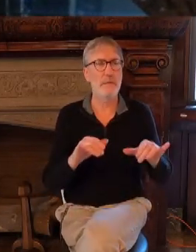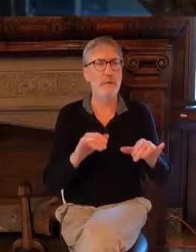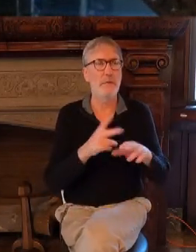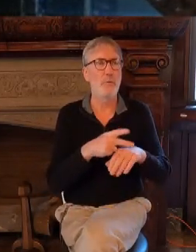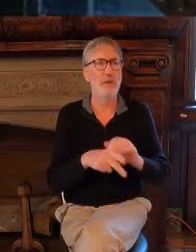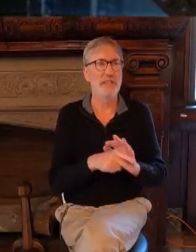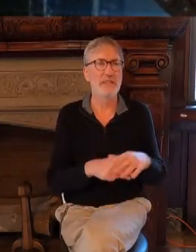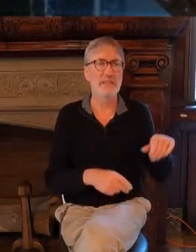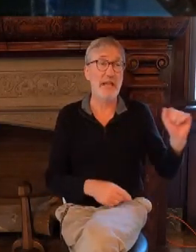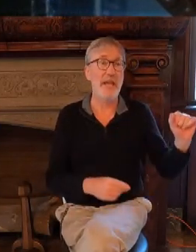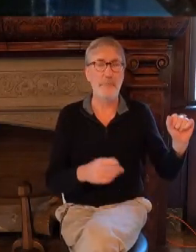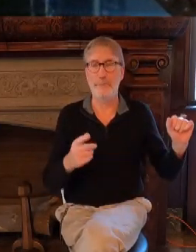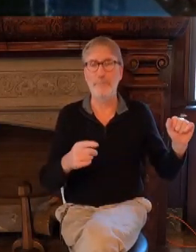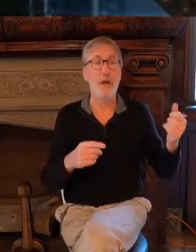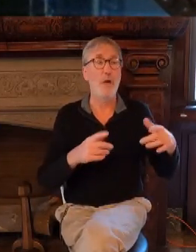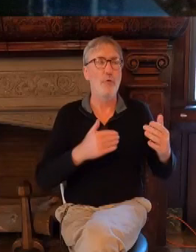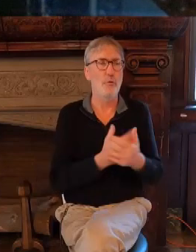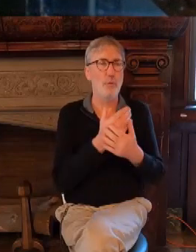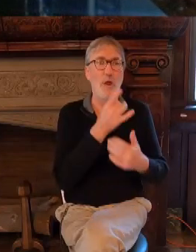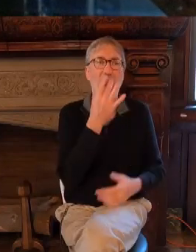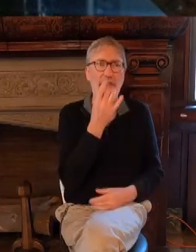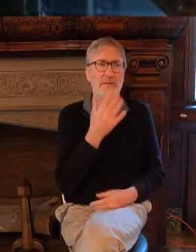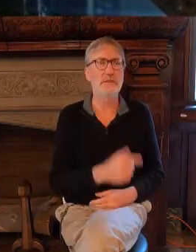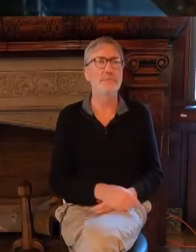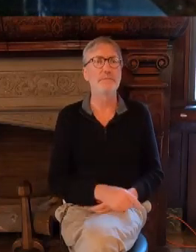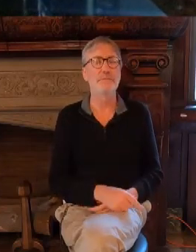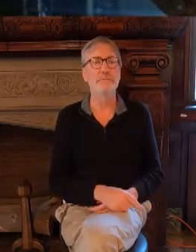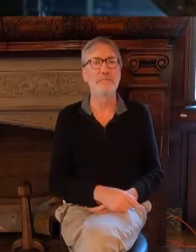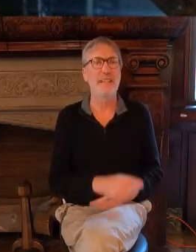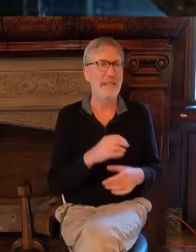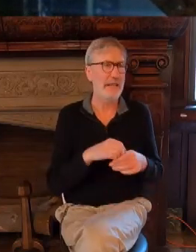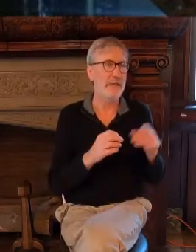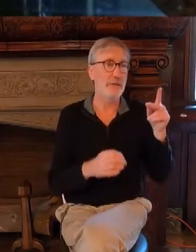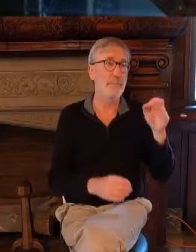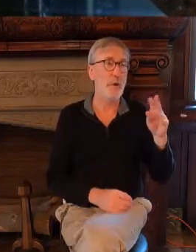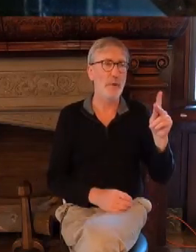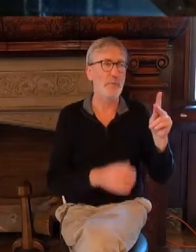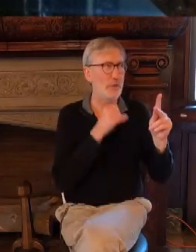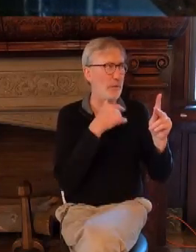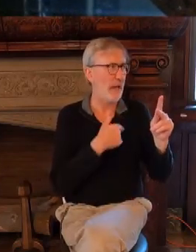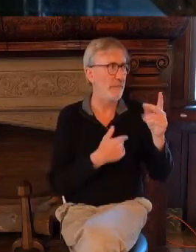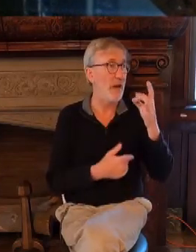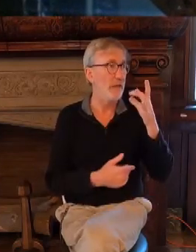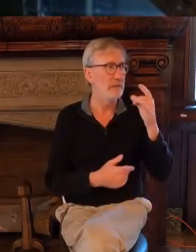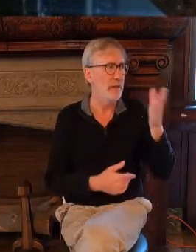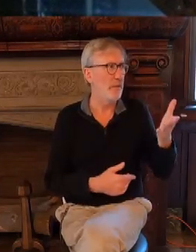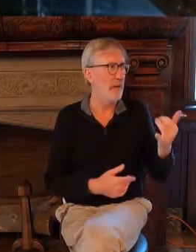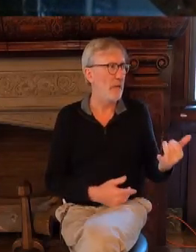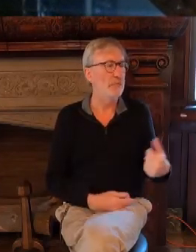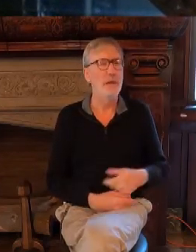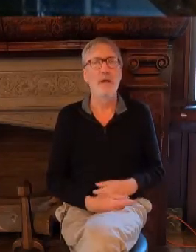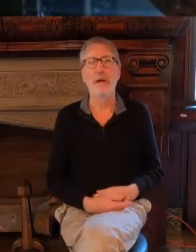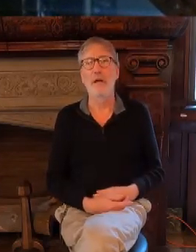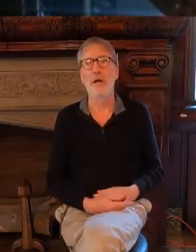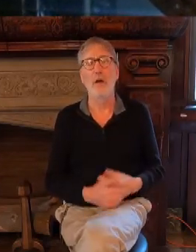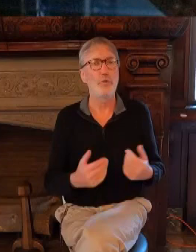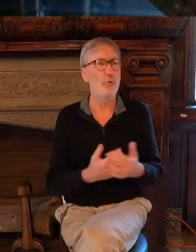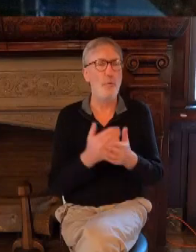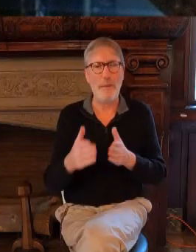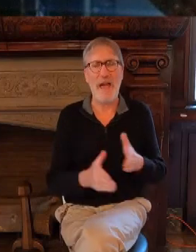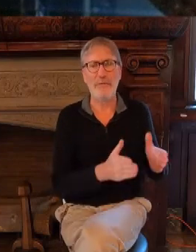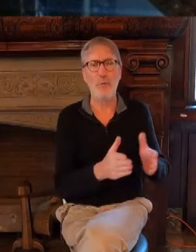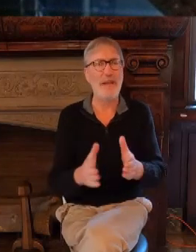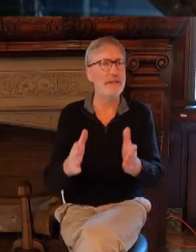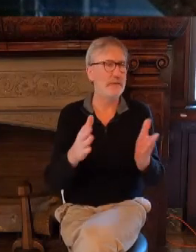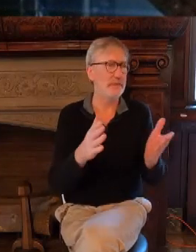so brand new lights are going to be installed in the section of the park where there are actually no lights right now, so that's exciting. New pathways,